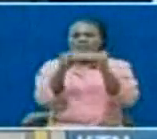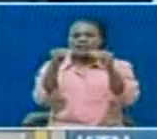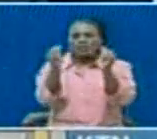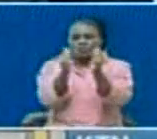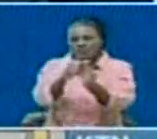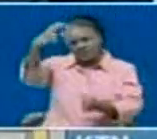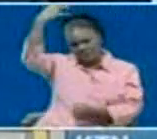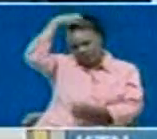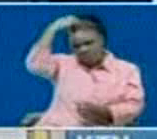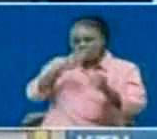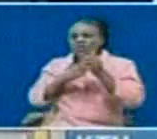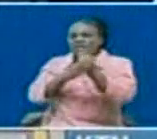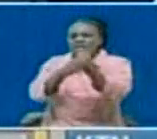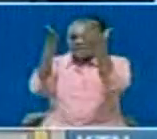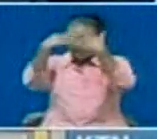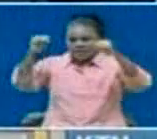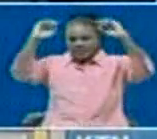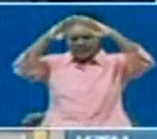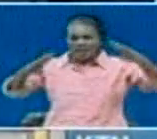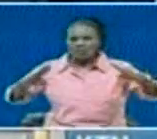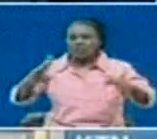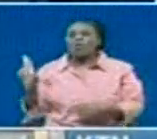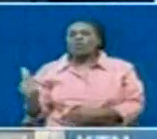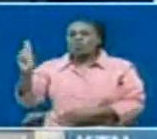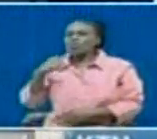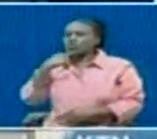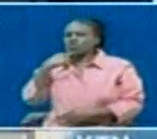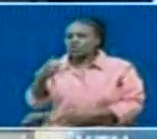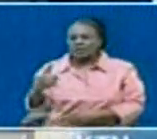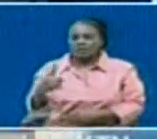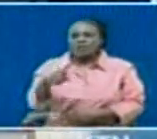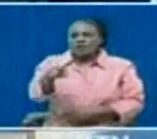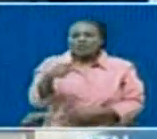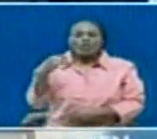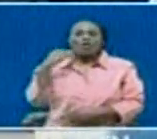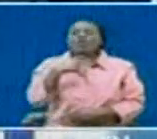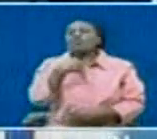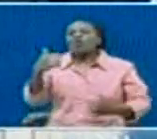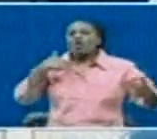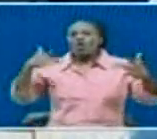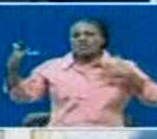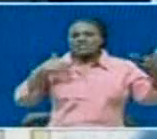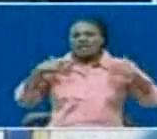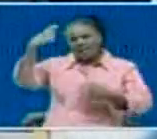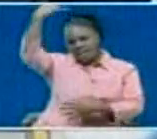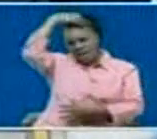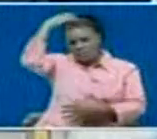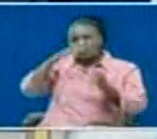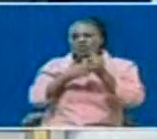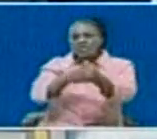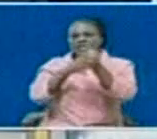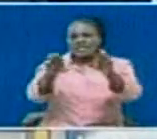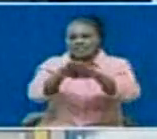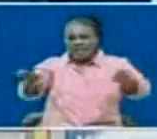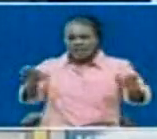Lamu County leaders at State House Nairobi, the president appeared to be addressing the recently voiced concerns of Lamu leaders that the land